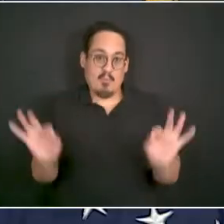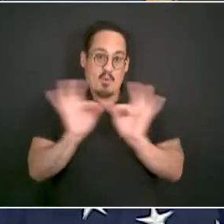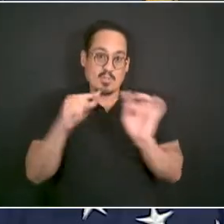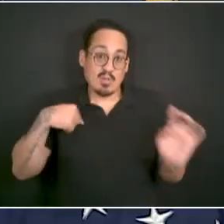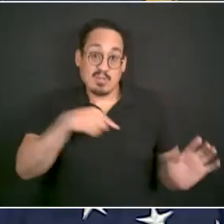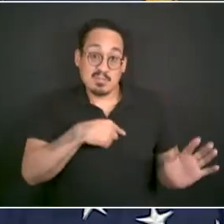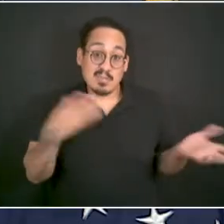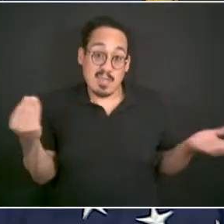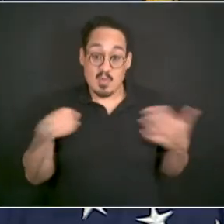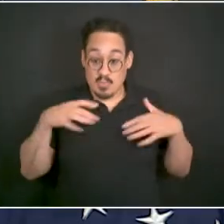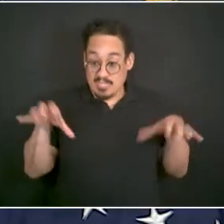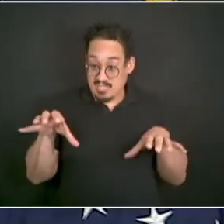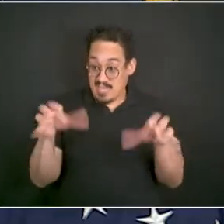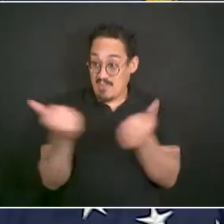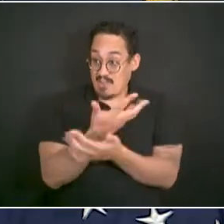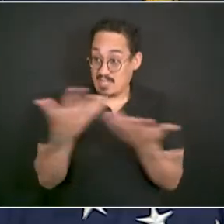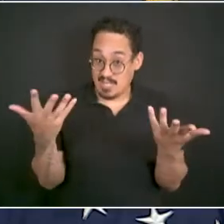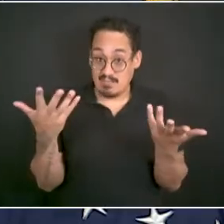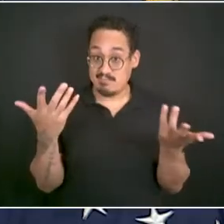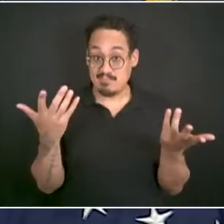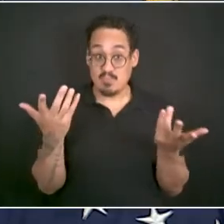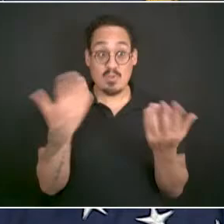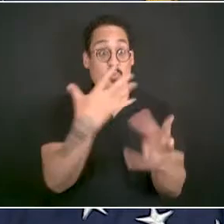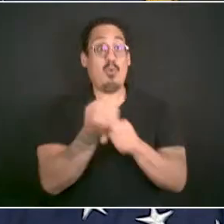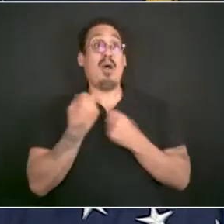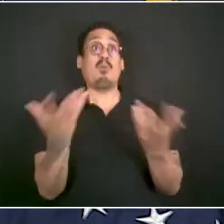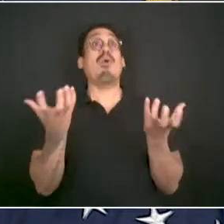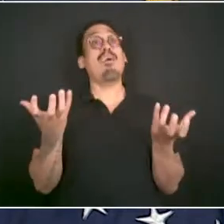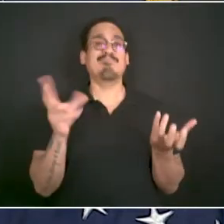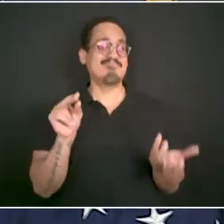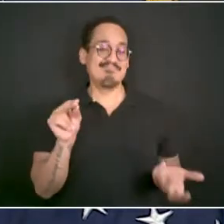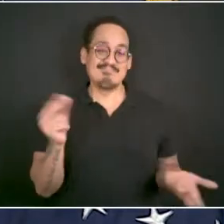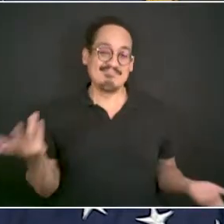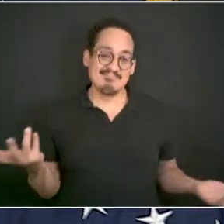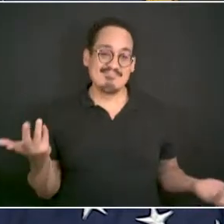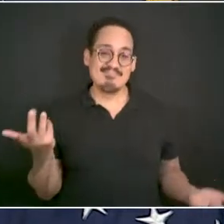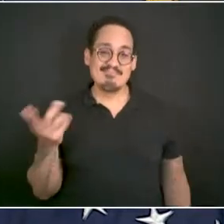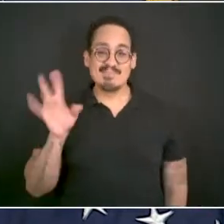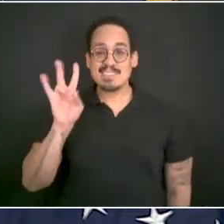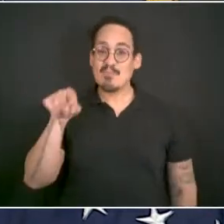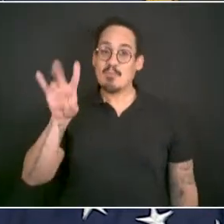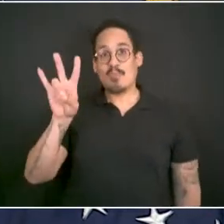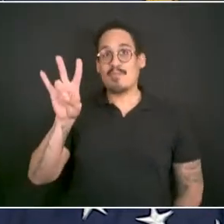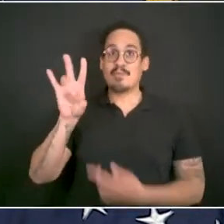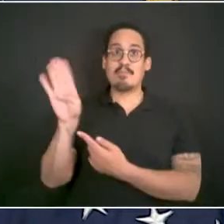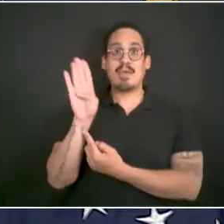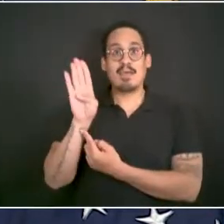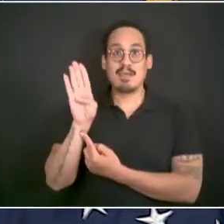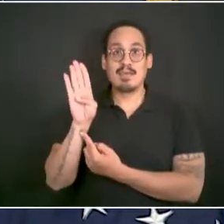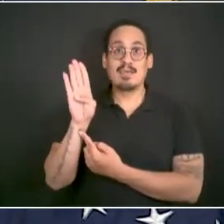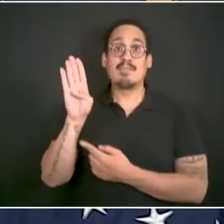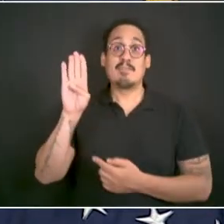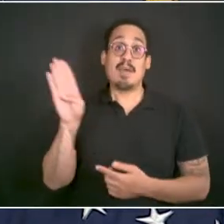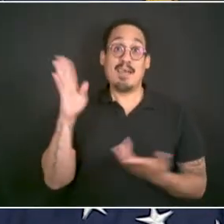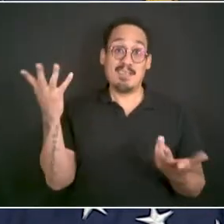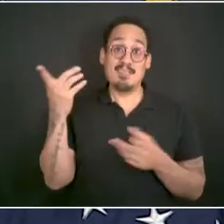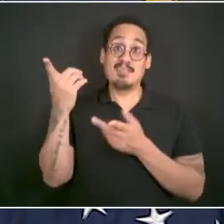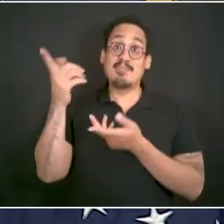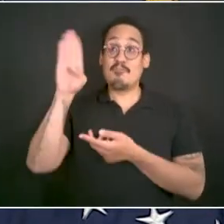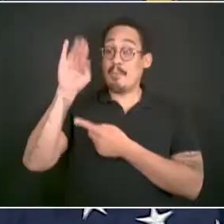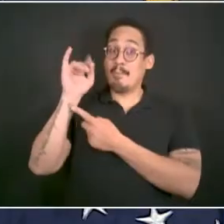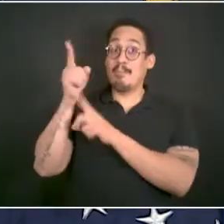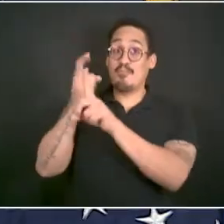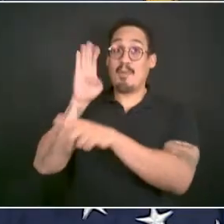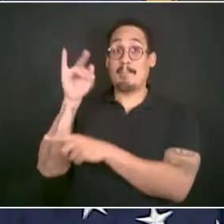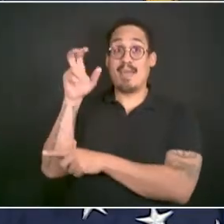get everything we want? No, we're not. I didn't get $7.7 billion from Biden. We keep wanting to, y'all don't